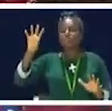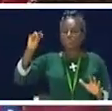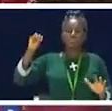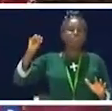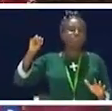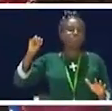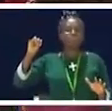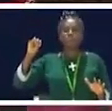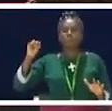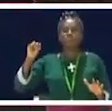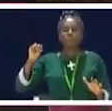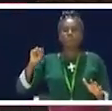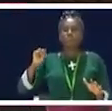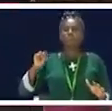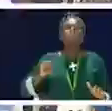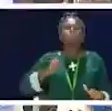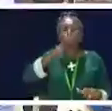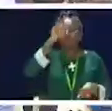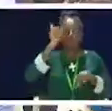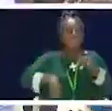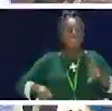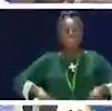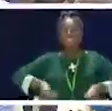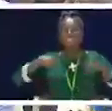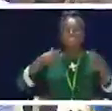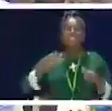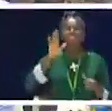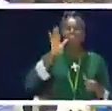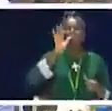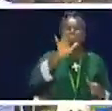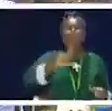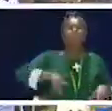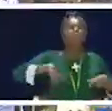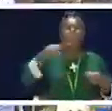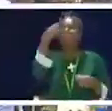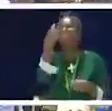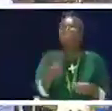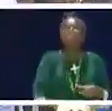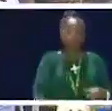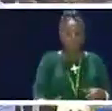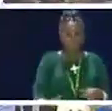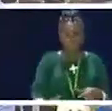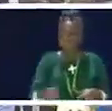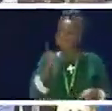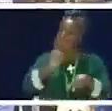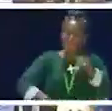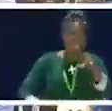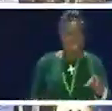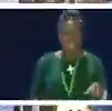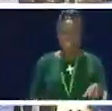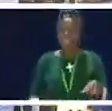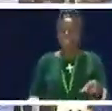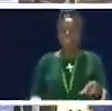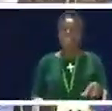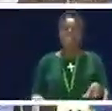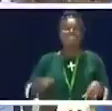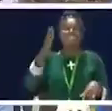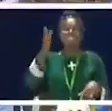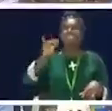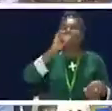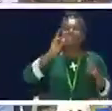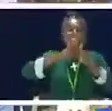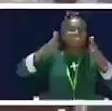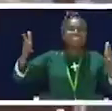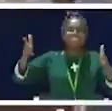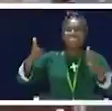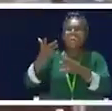to live your life alone. You are too small to go this journey alone. That is an everlasting arm in the house